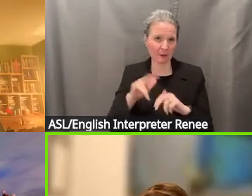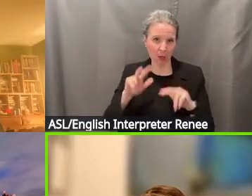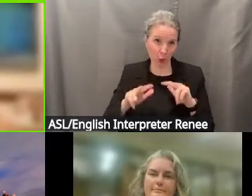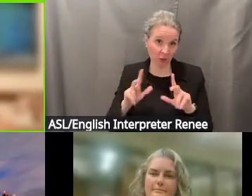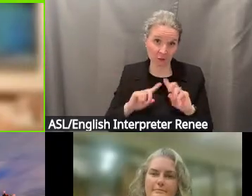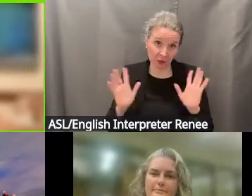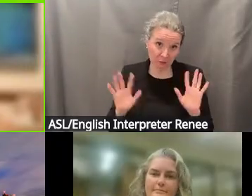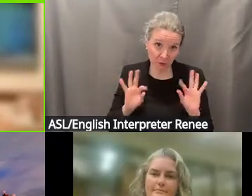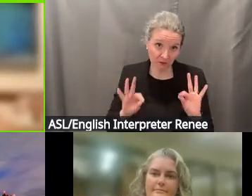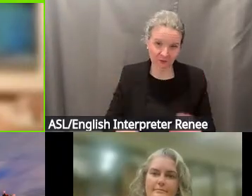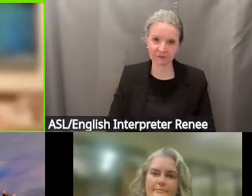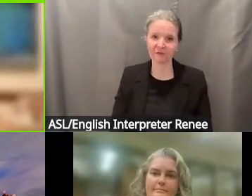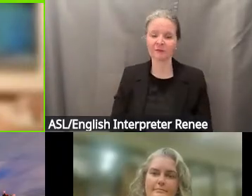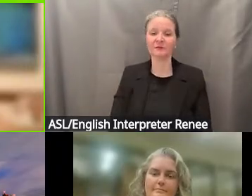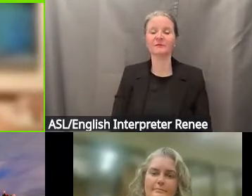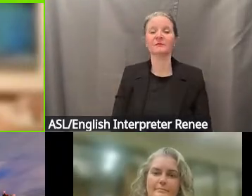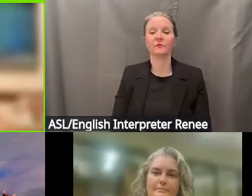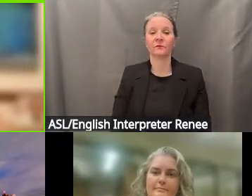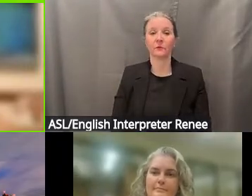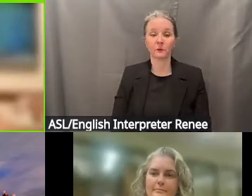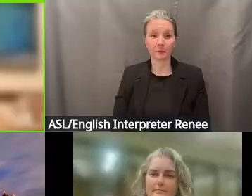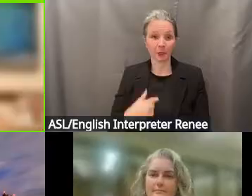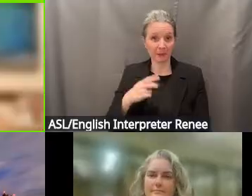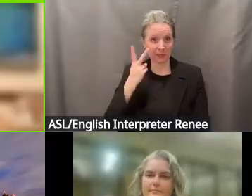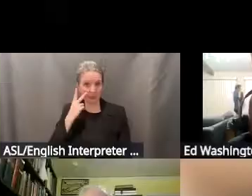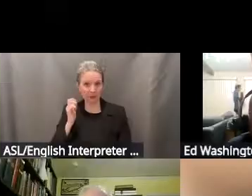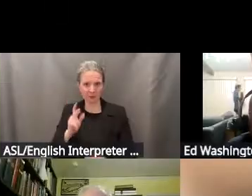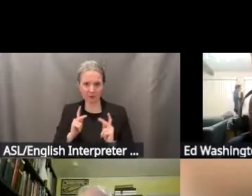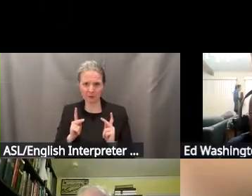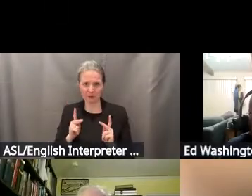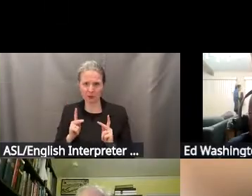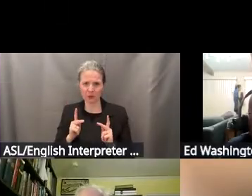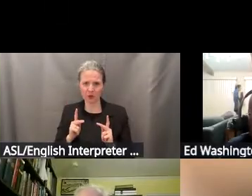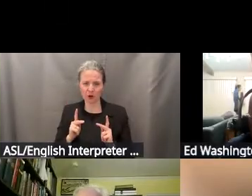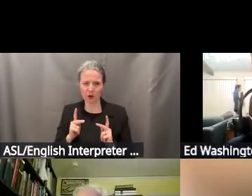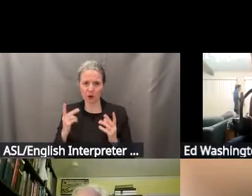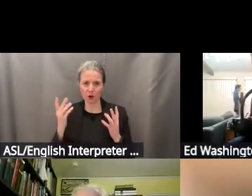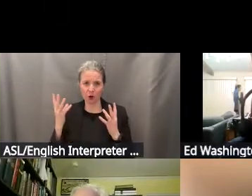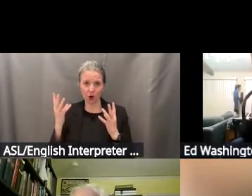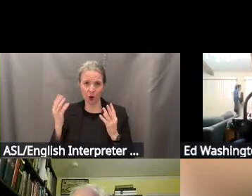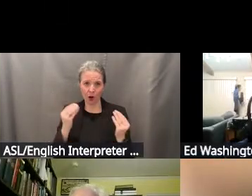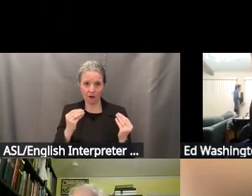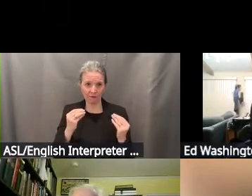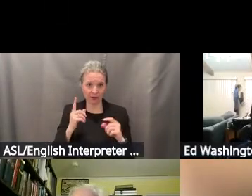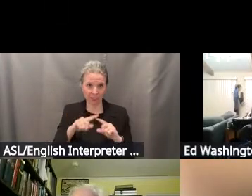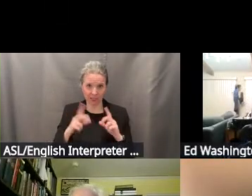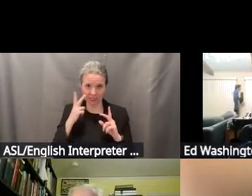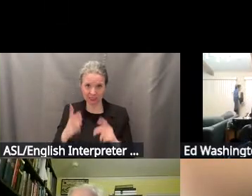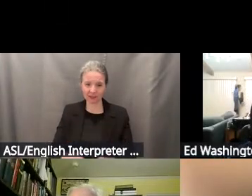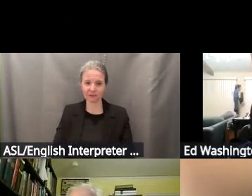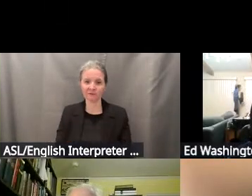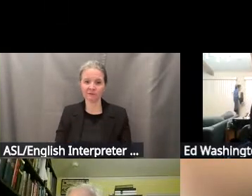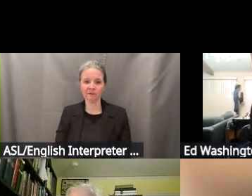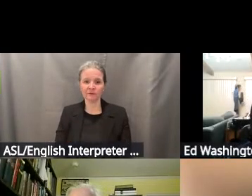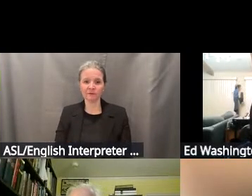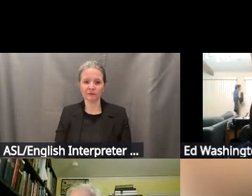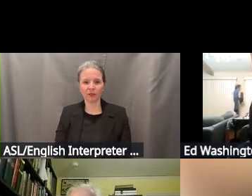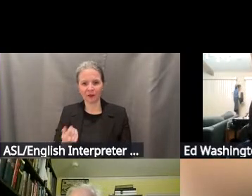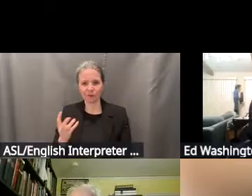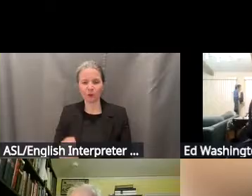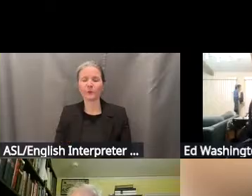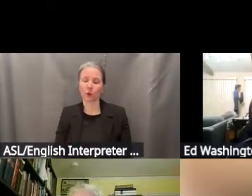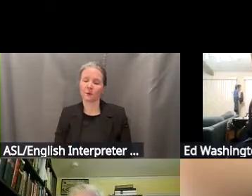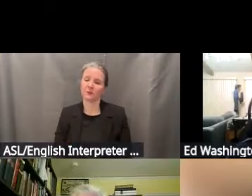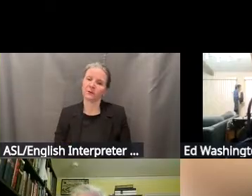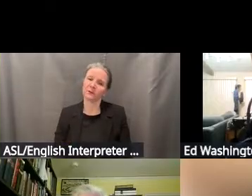but let me see how many people are off screen that I can't see. A few.